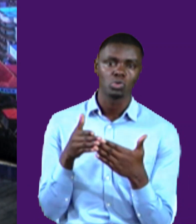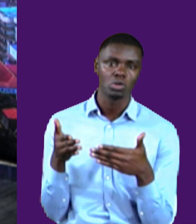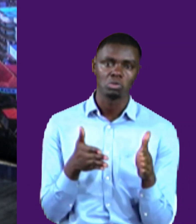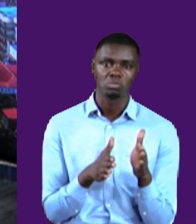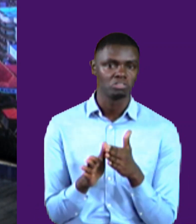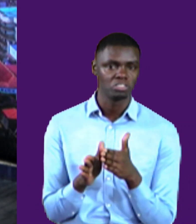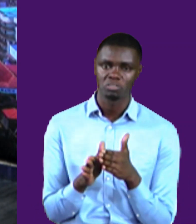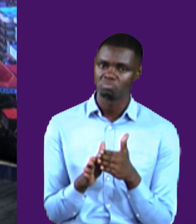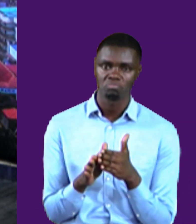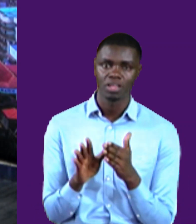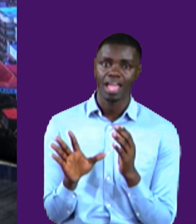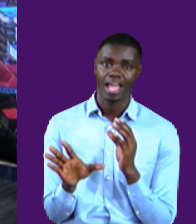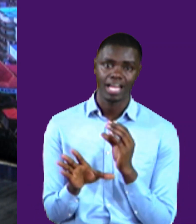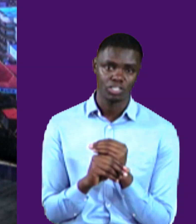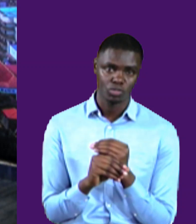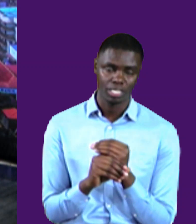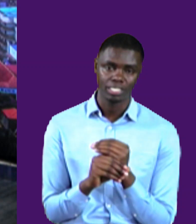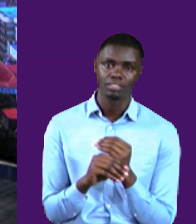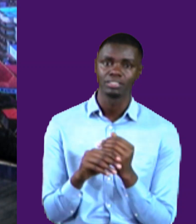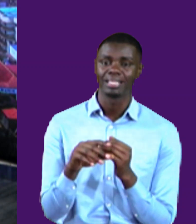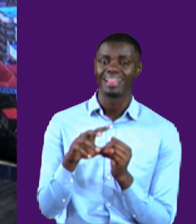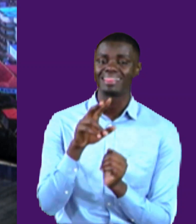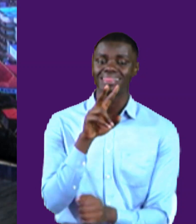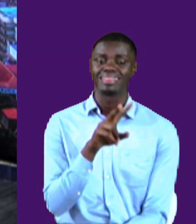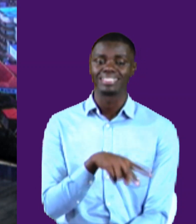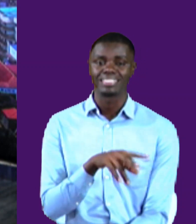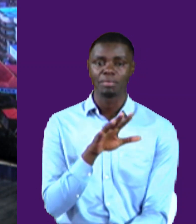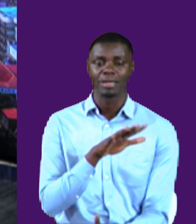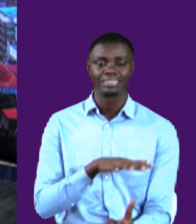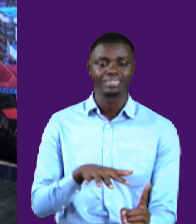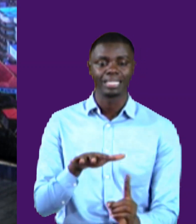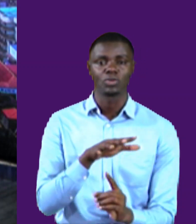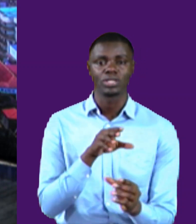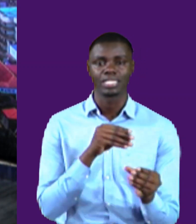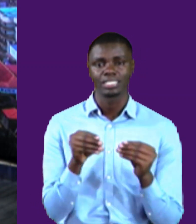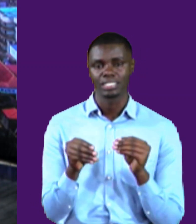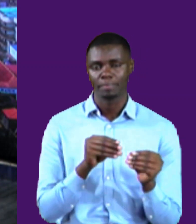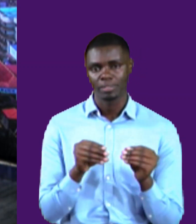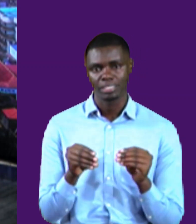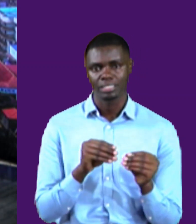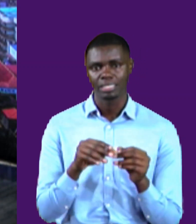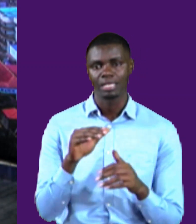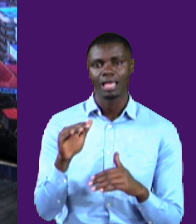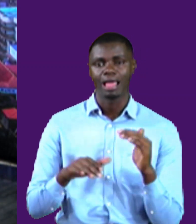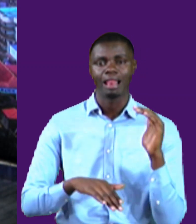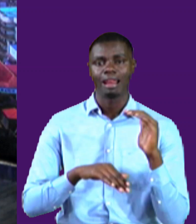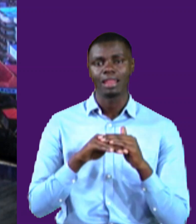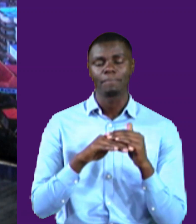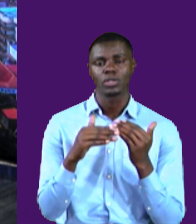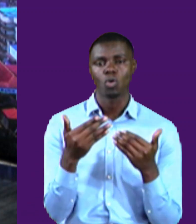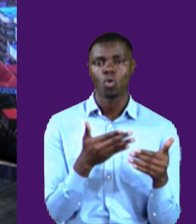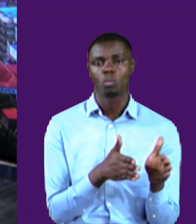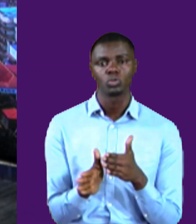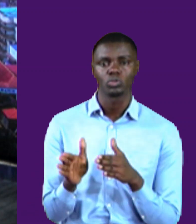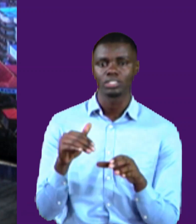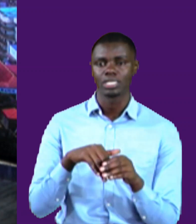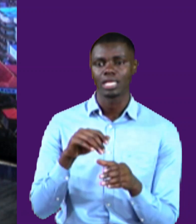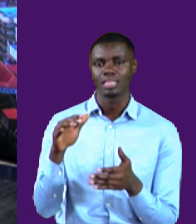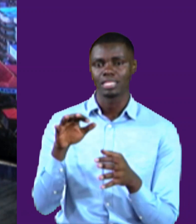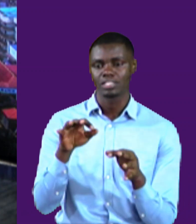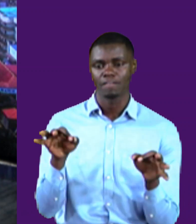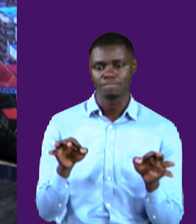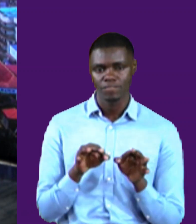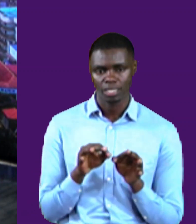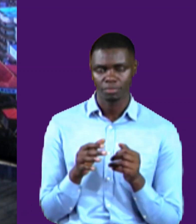chance. Additionally, the stigma surrounding disabilities limit opportunities in this